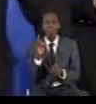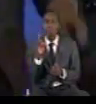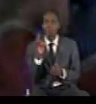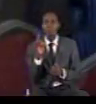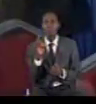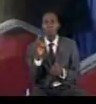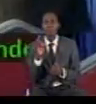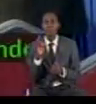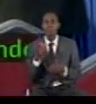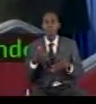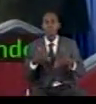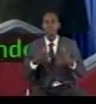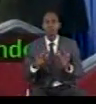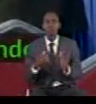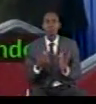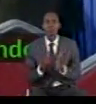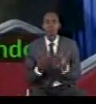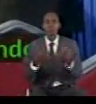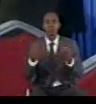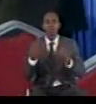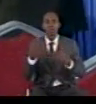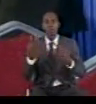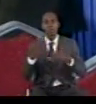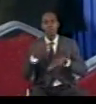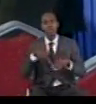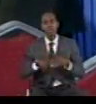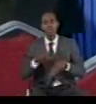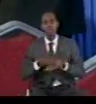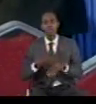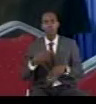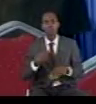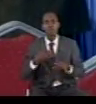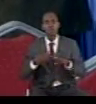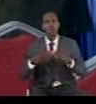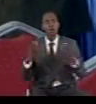Let it fall unto thee. Open up.